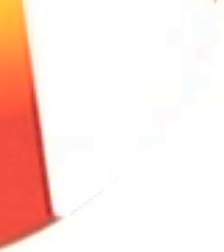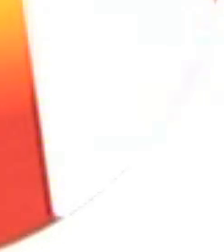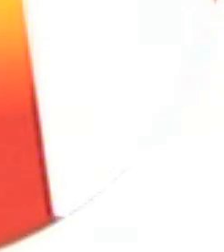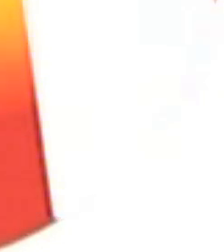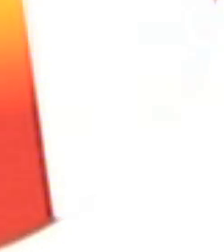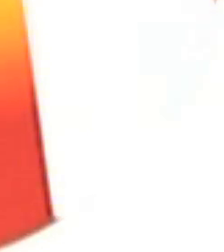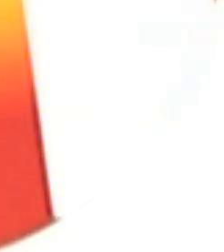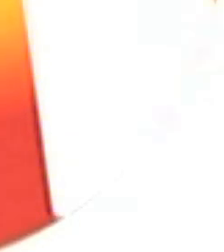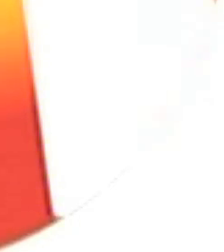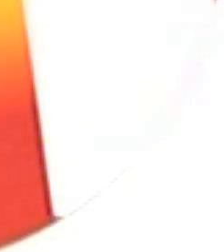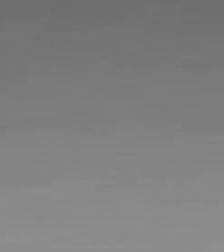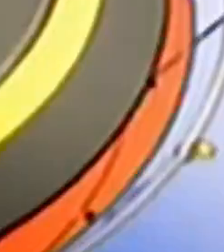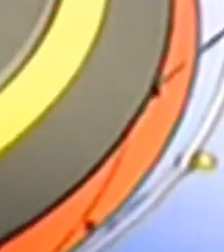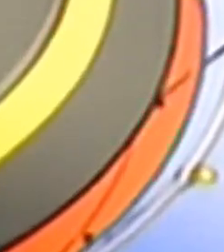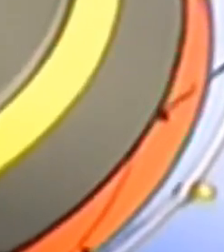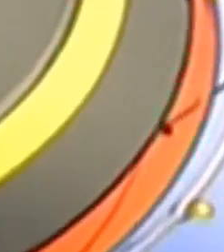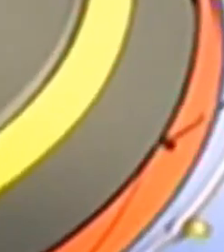1.